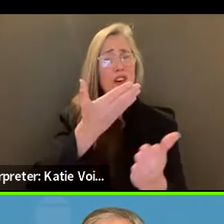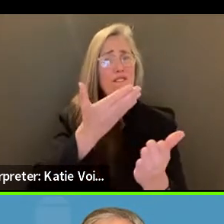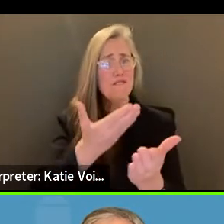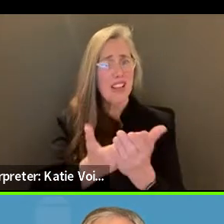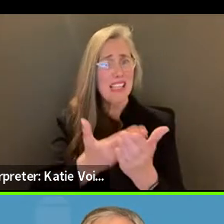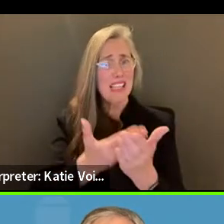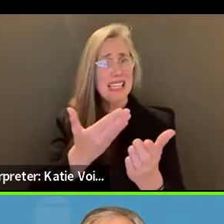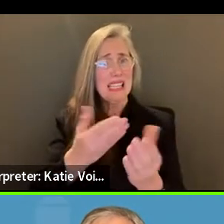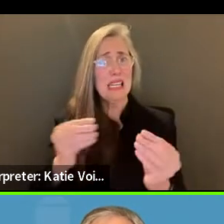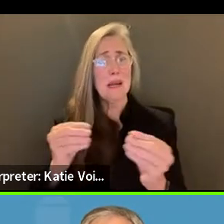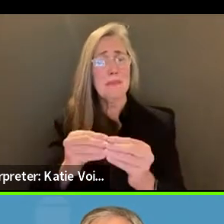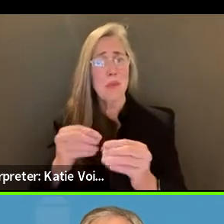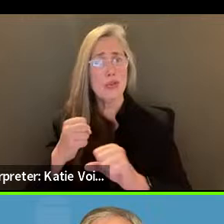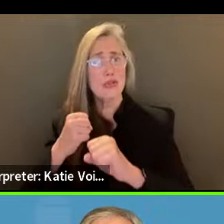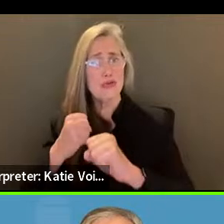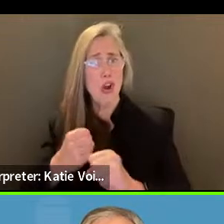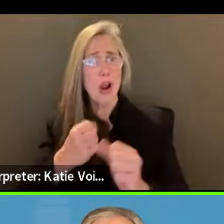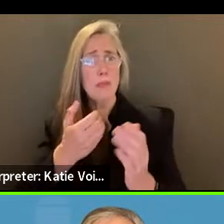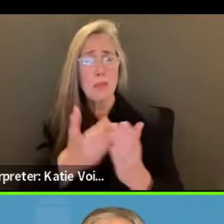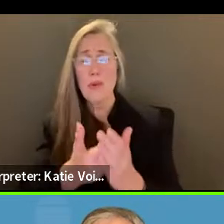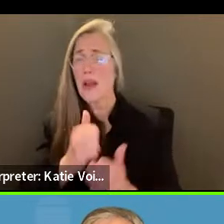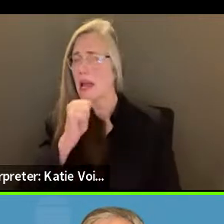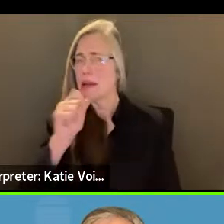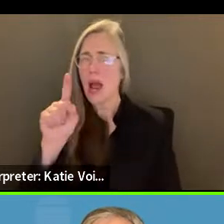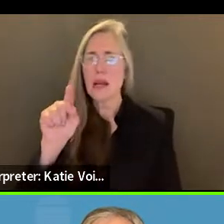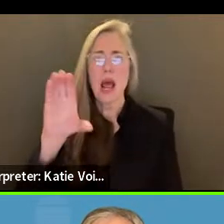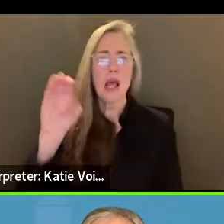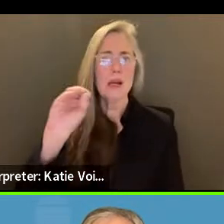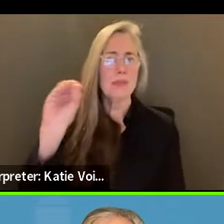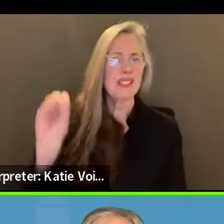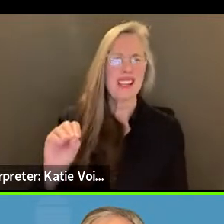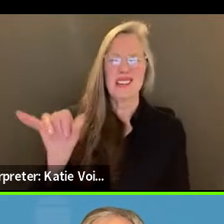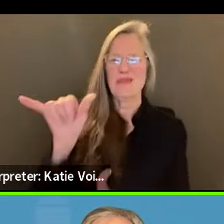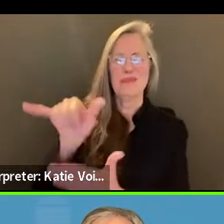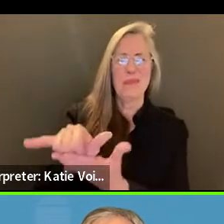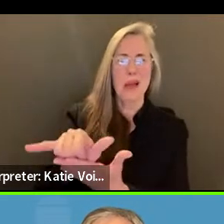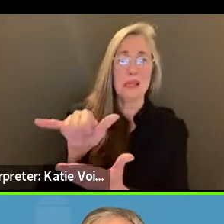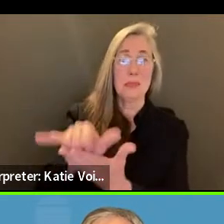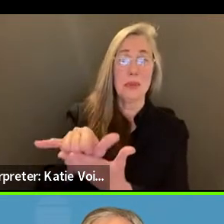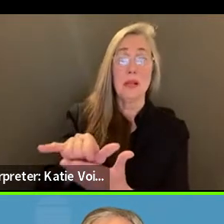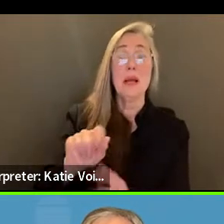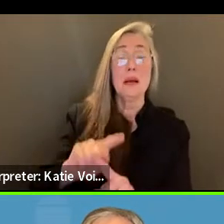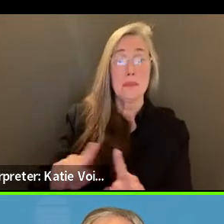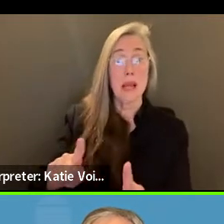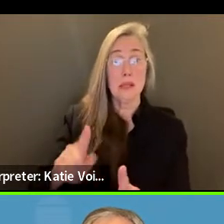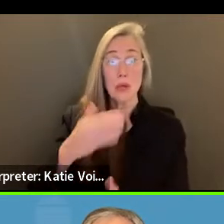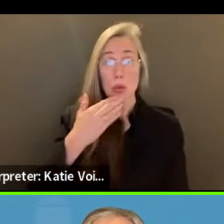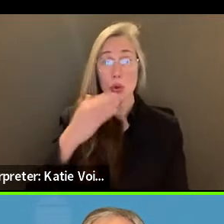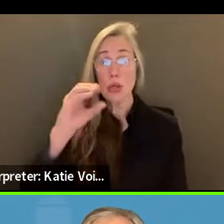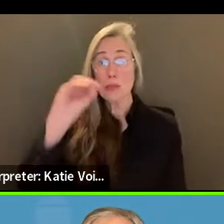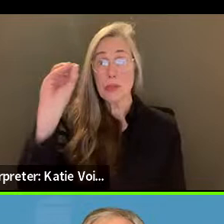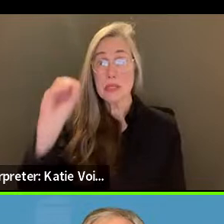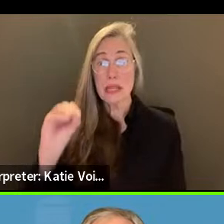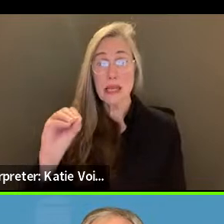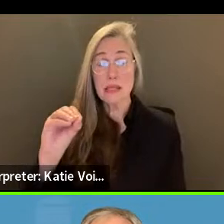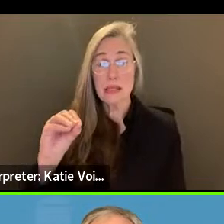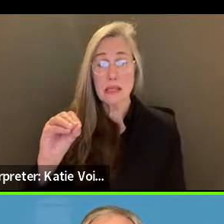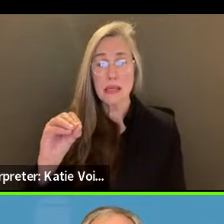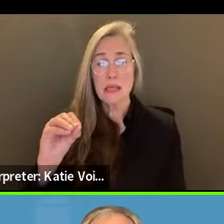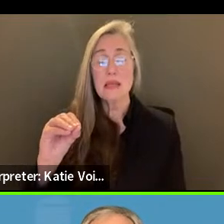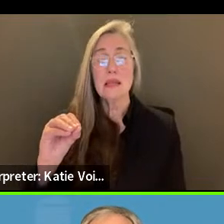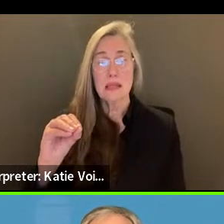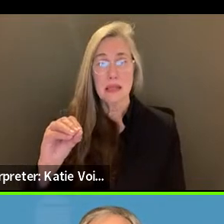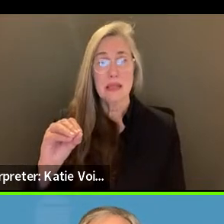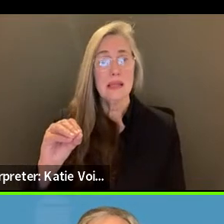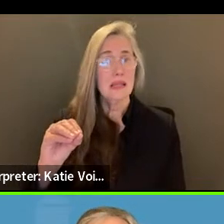on there. It wasn't 100%. You'll never get that. But it was good percentages. It was percentages that have meaning that you